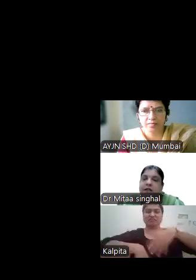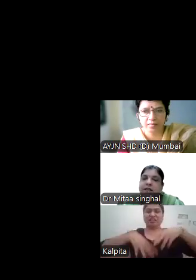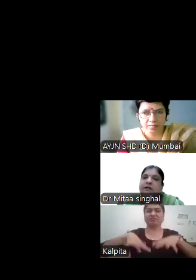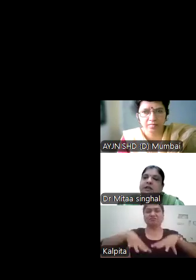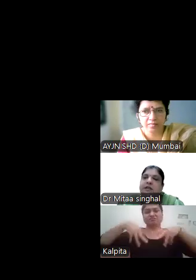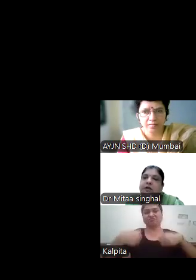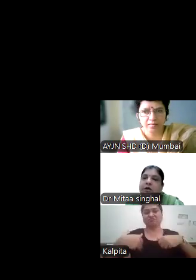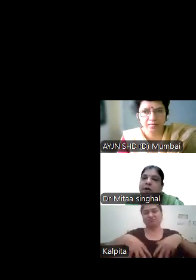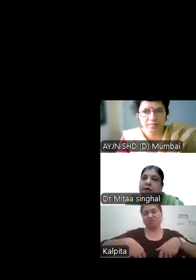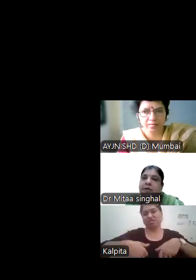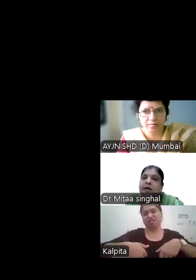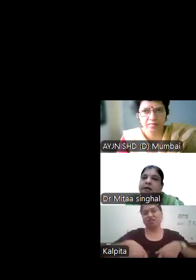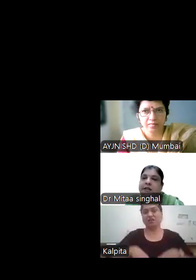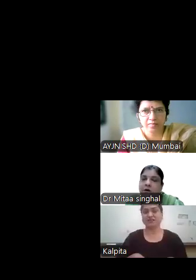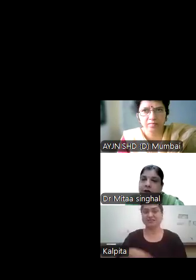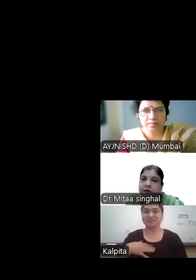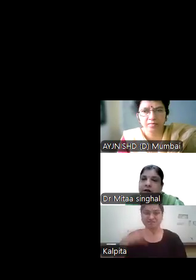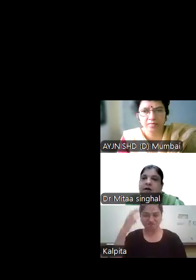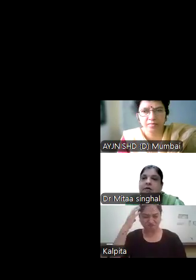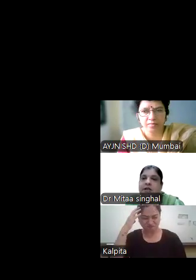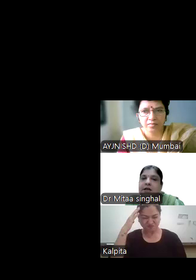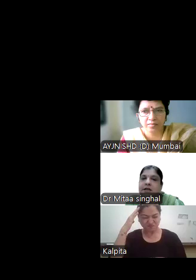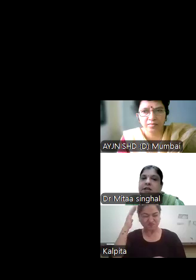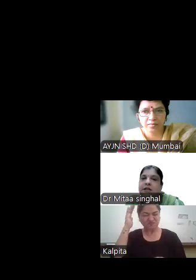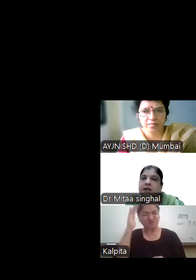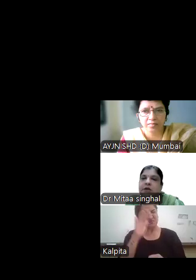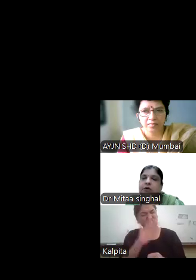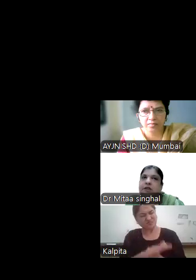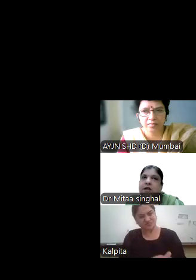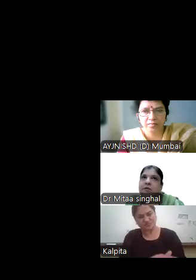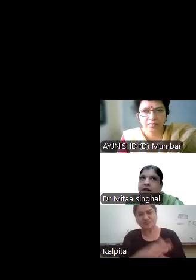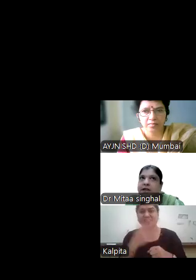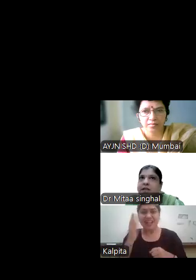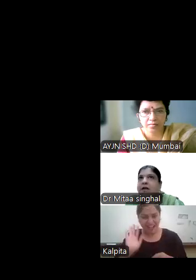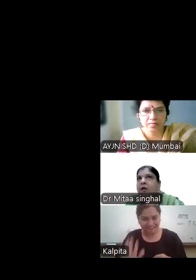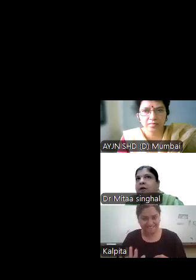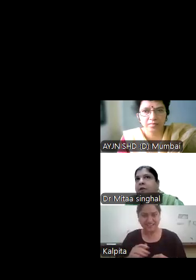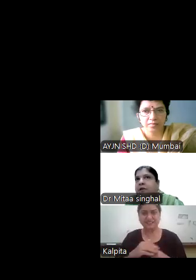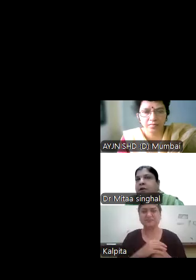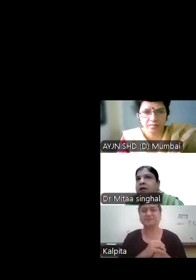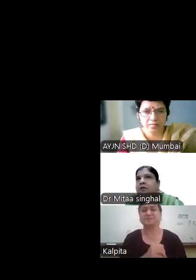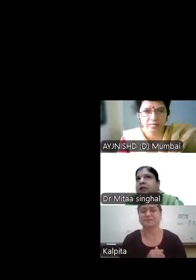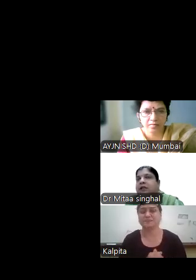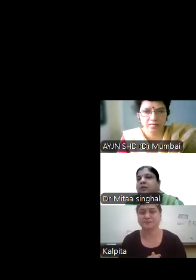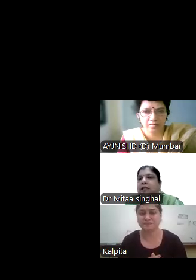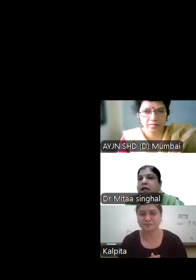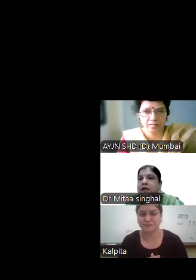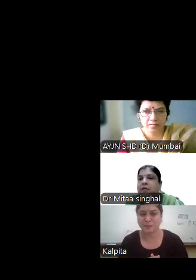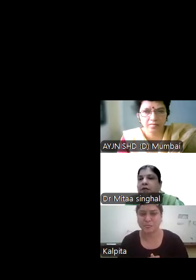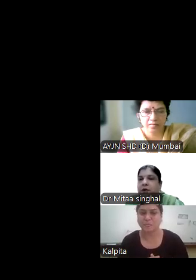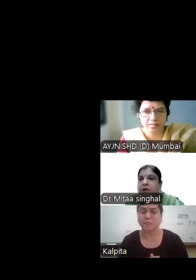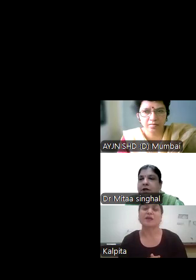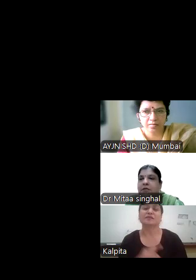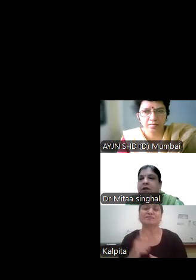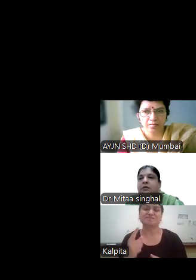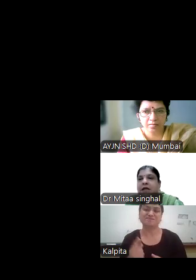cerebral palsy, which is a neurodevelopmental disorder which occurs due to some factors around the birth period. We can say prenatal,